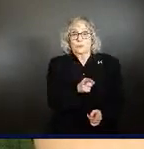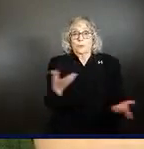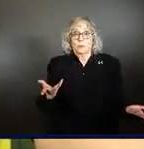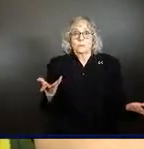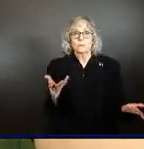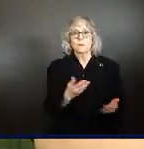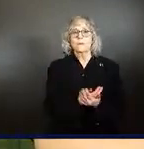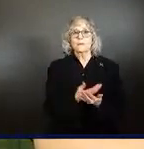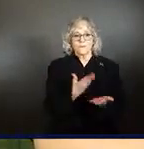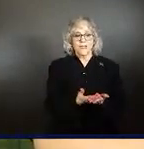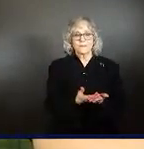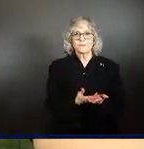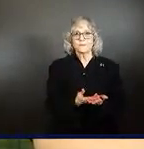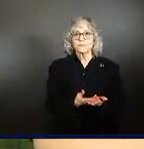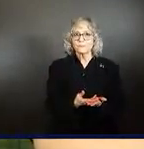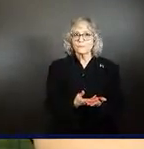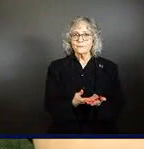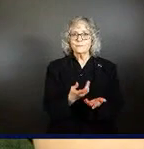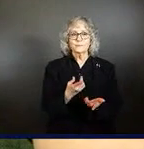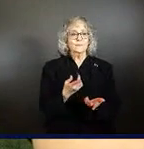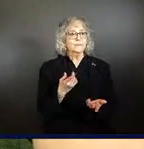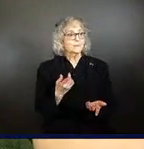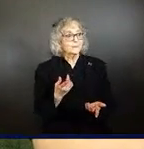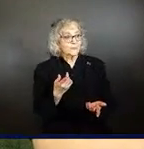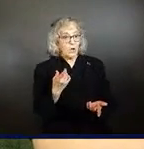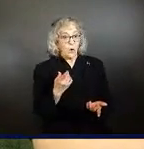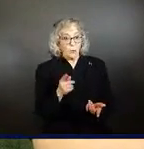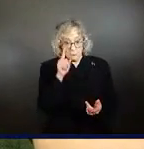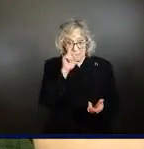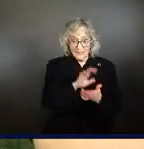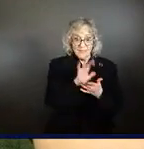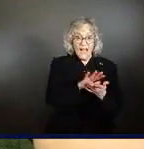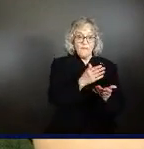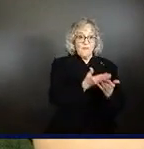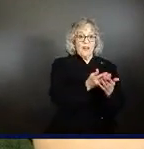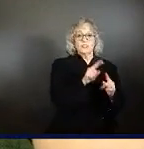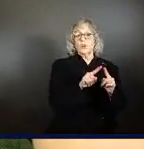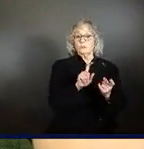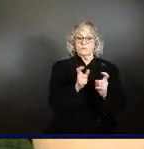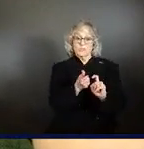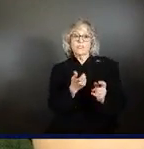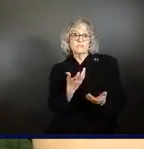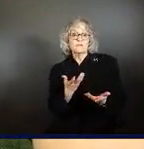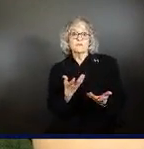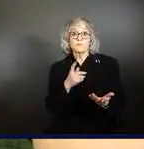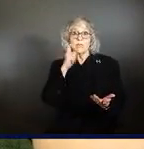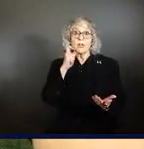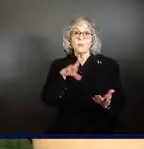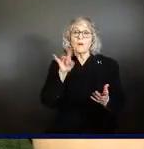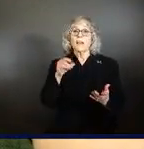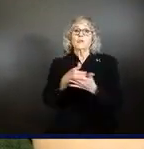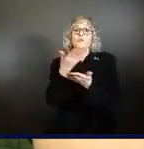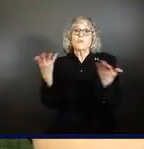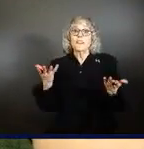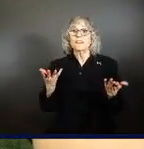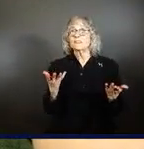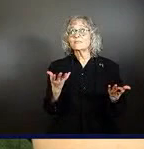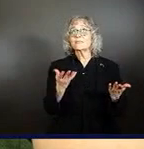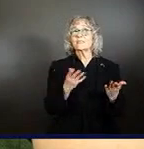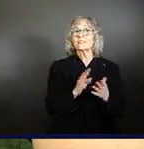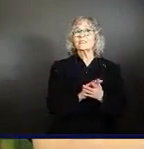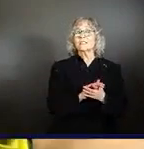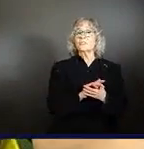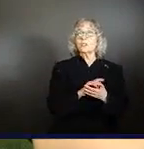until we prove it wrong. And that's the beautiful cycle of science. Just supporting science is really the best that anybody can